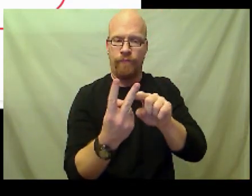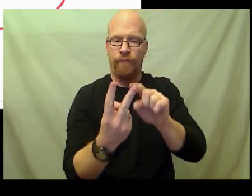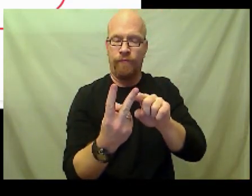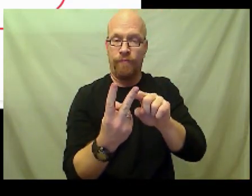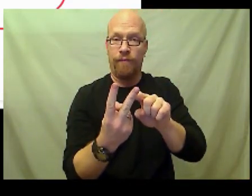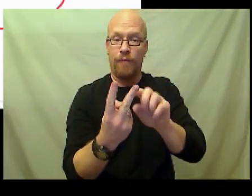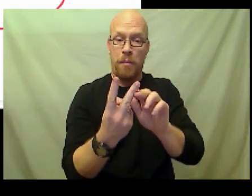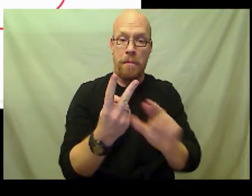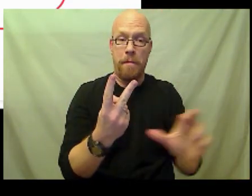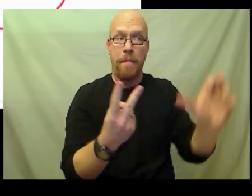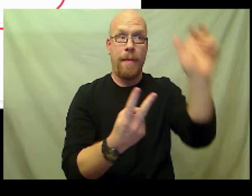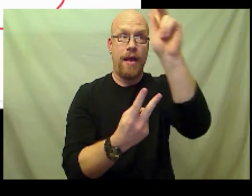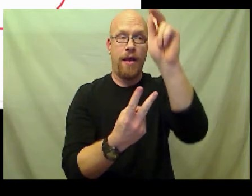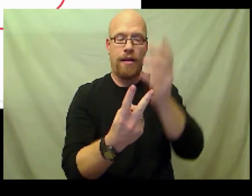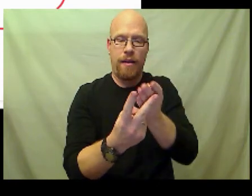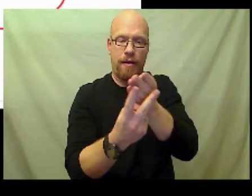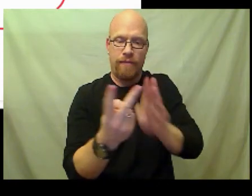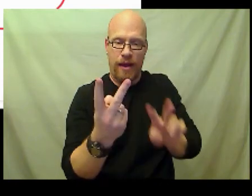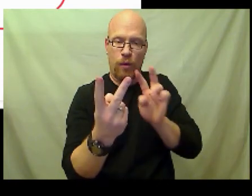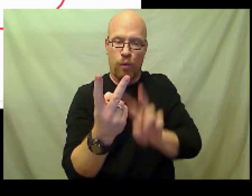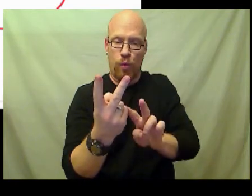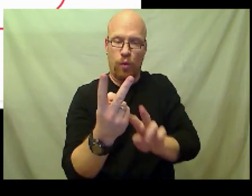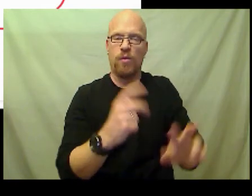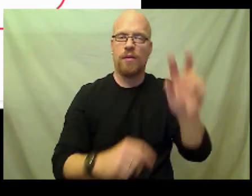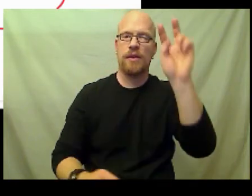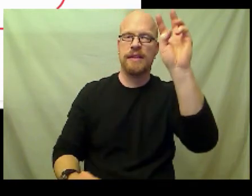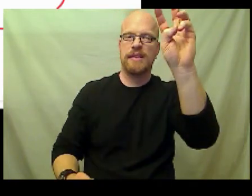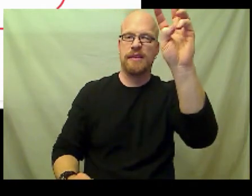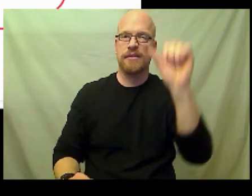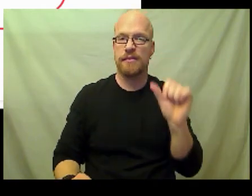You doubled 6 to get 12.